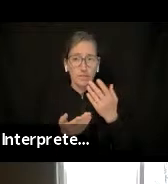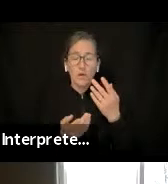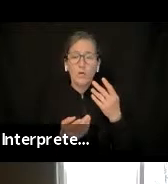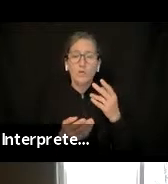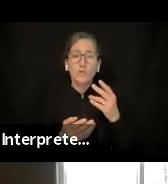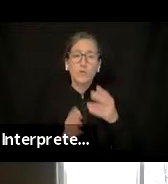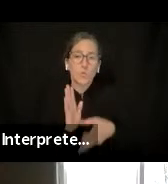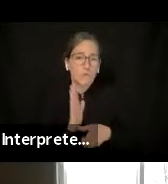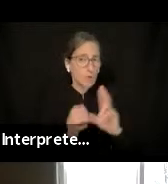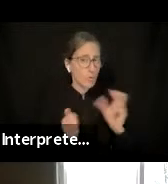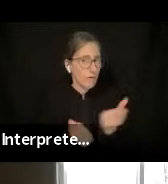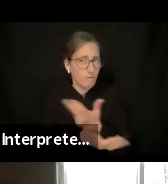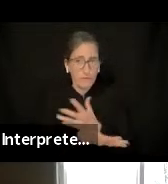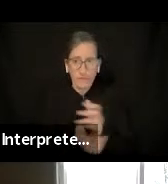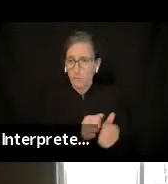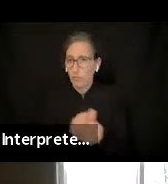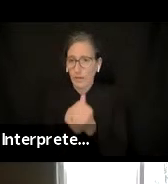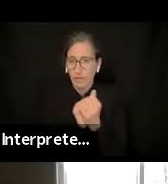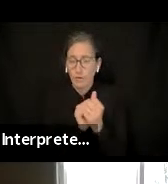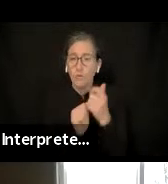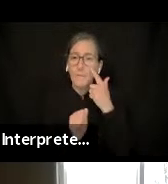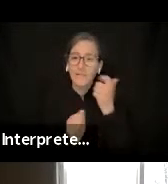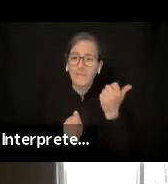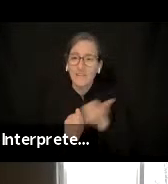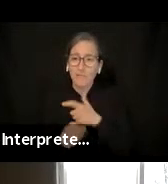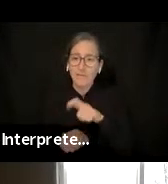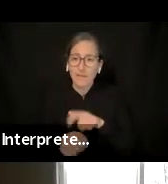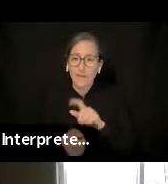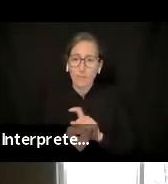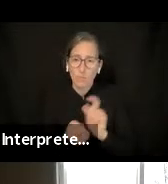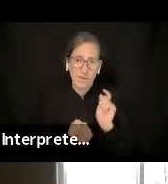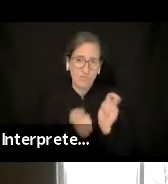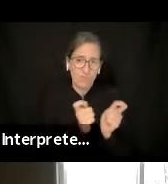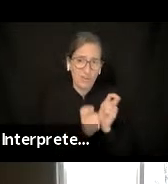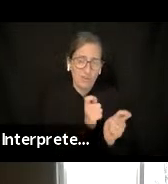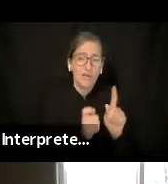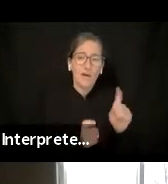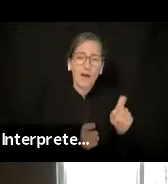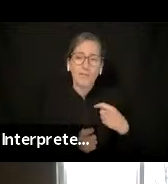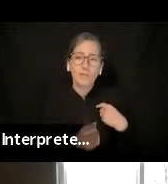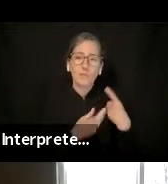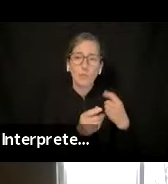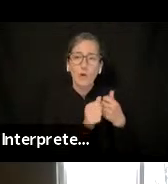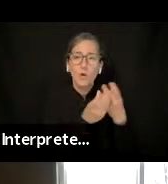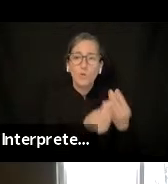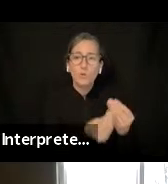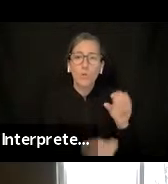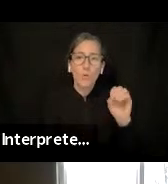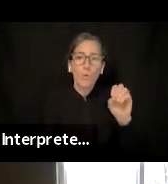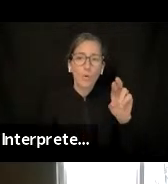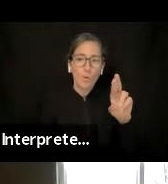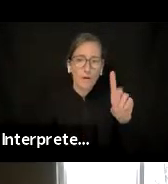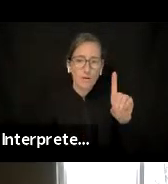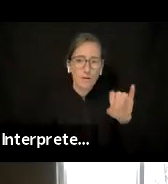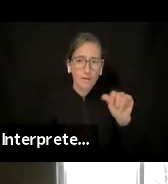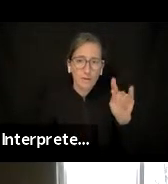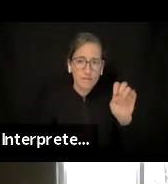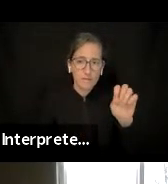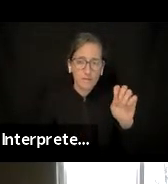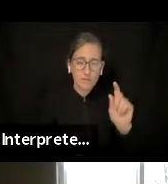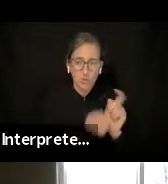an ordinance change, which is a couple readings. And it's just good when we open up a code to amendments that